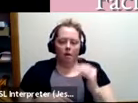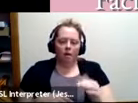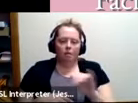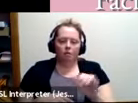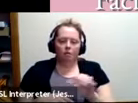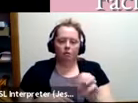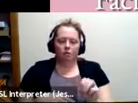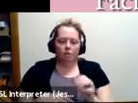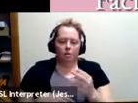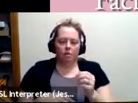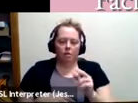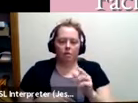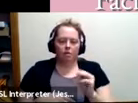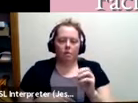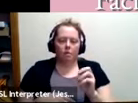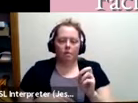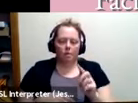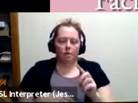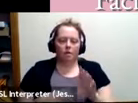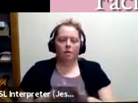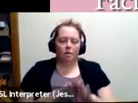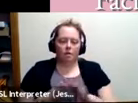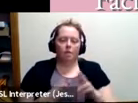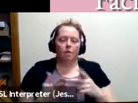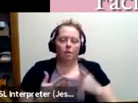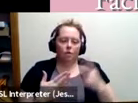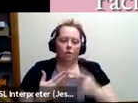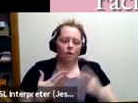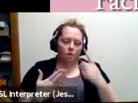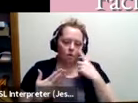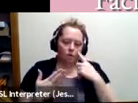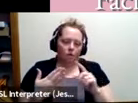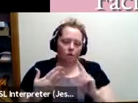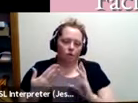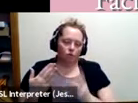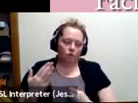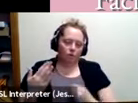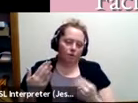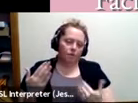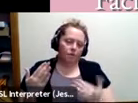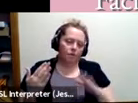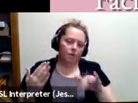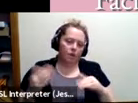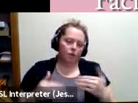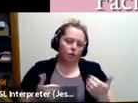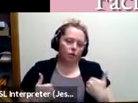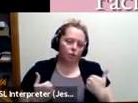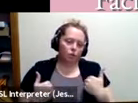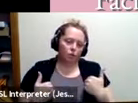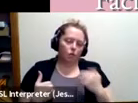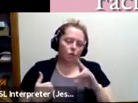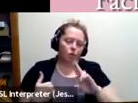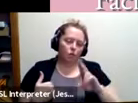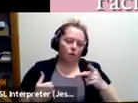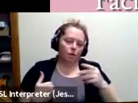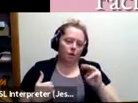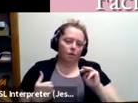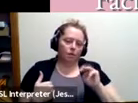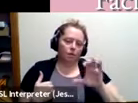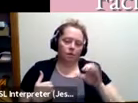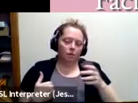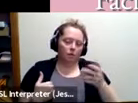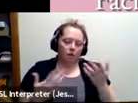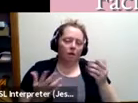Development Program and team and the program coordinator for TransBuddy at UPMC. So this is a